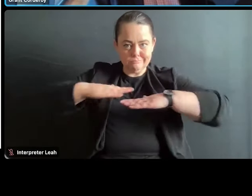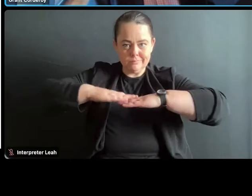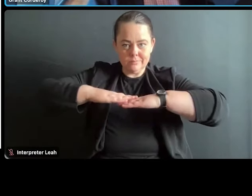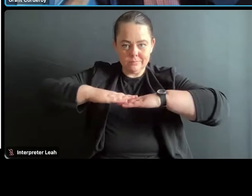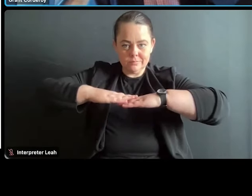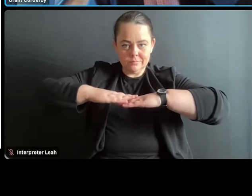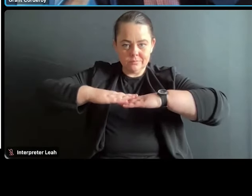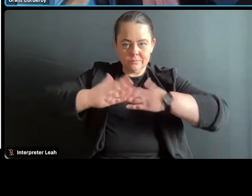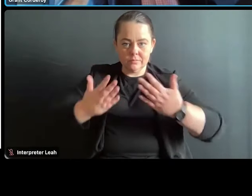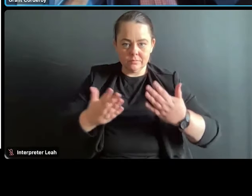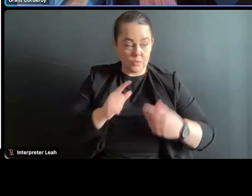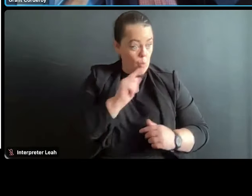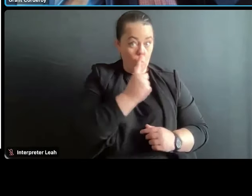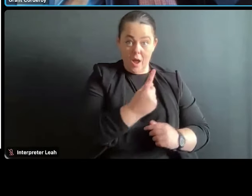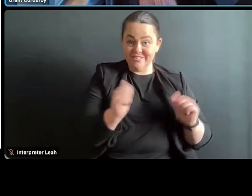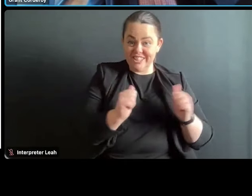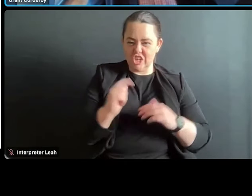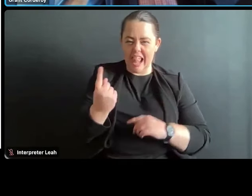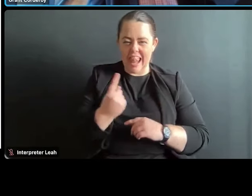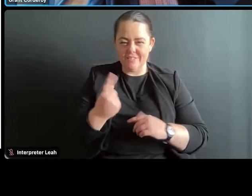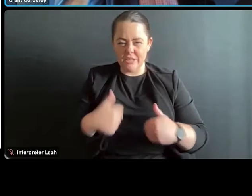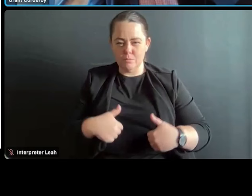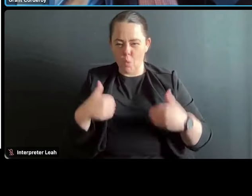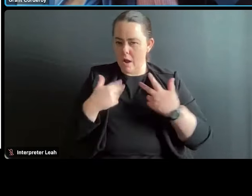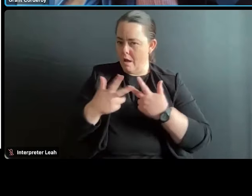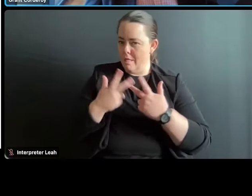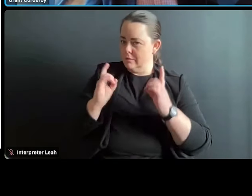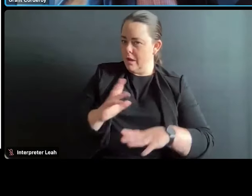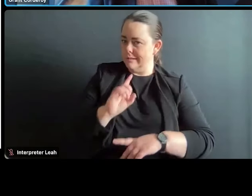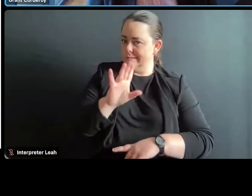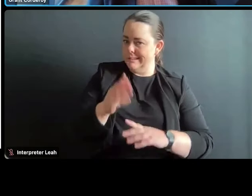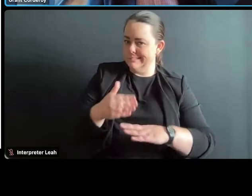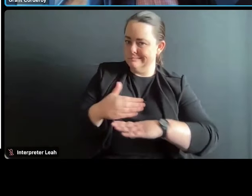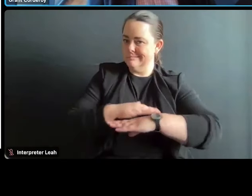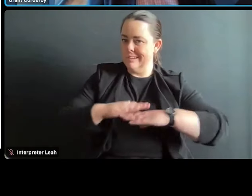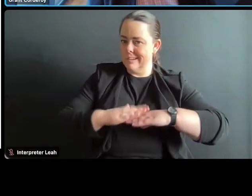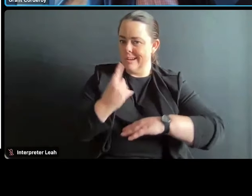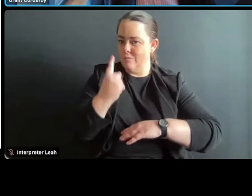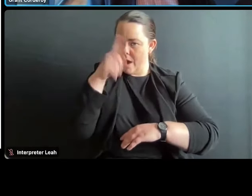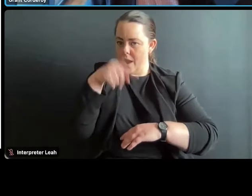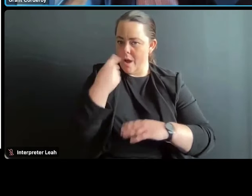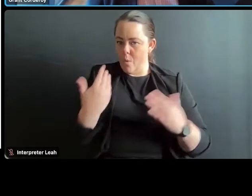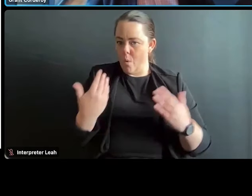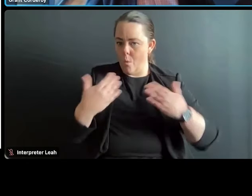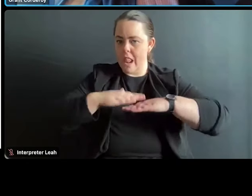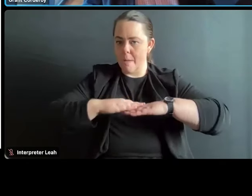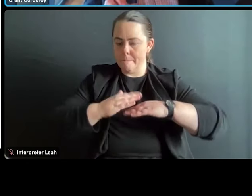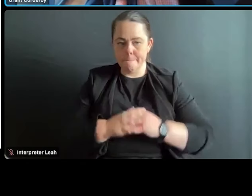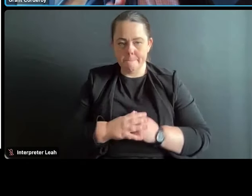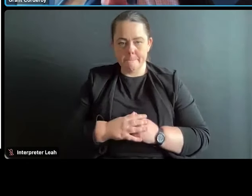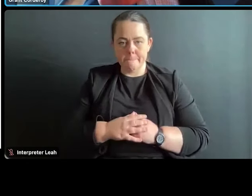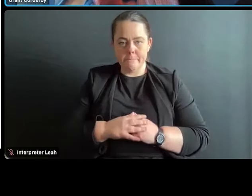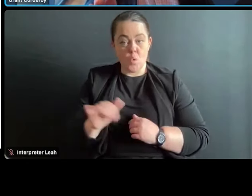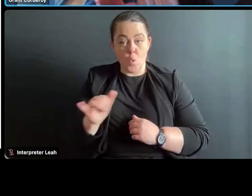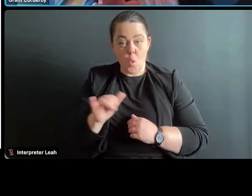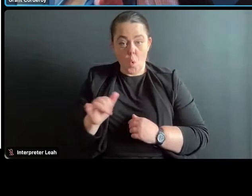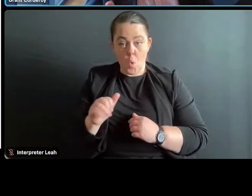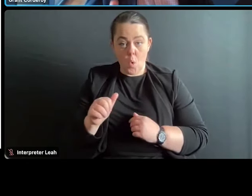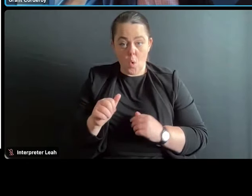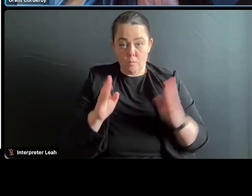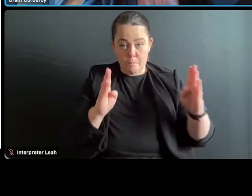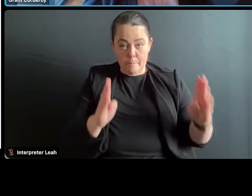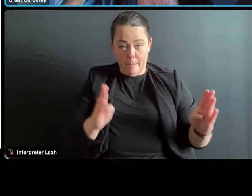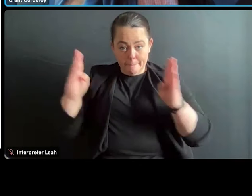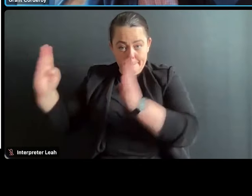on half morning and half afternoon, then allocate it that way. But for ease, I would be still looking at what is